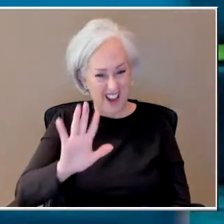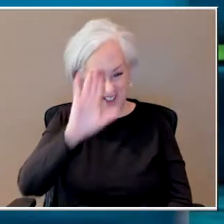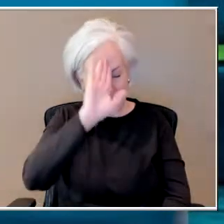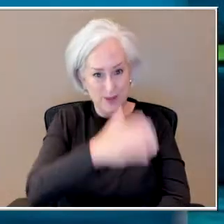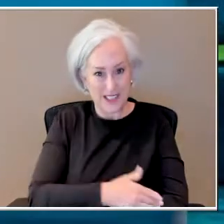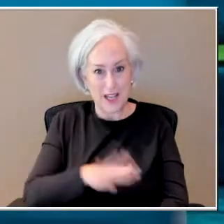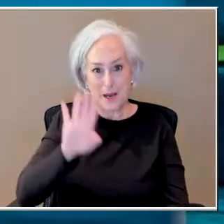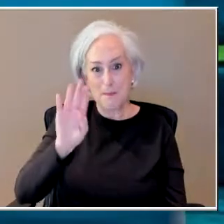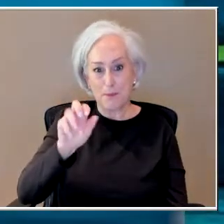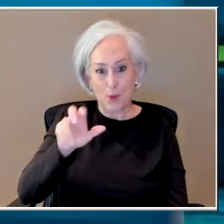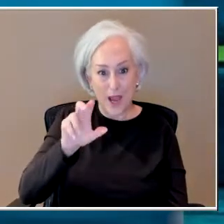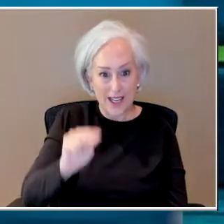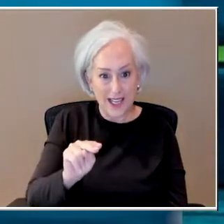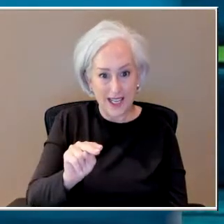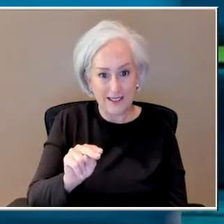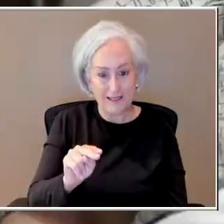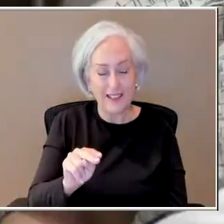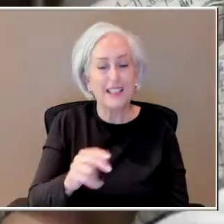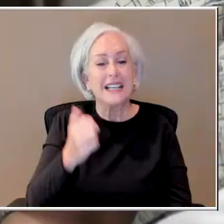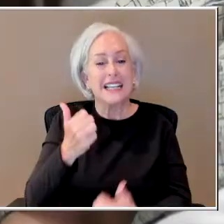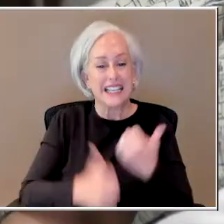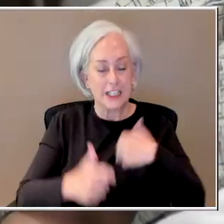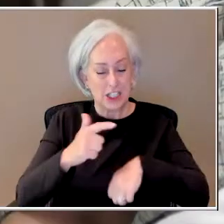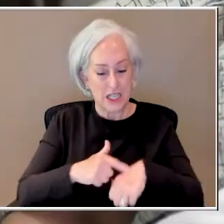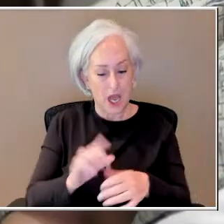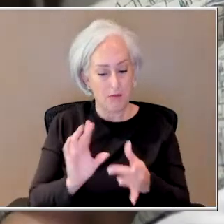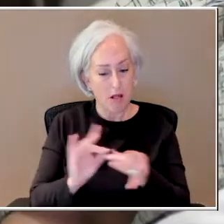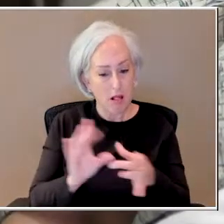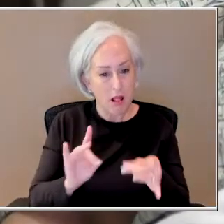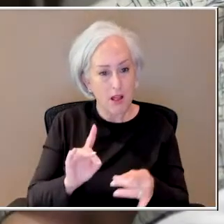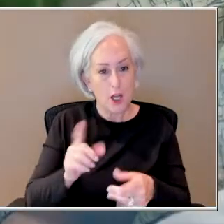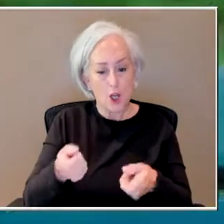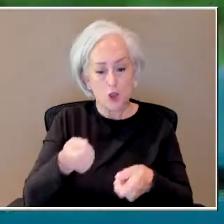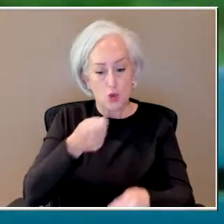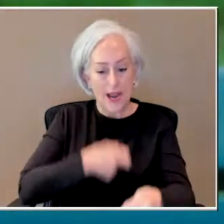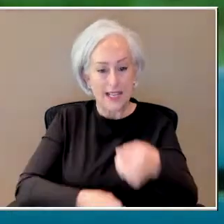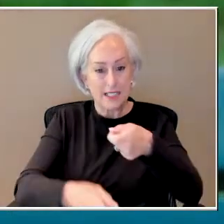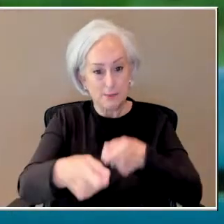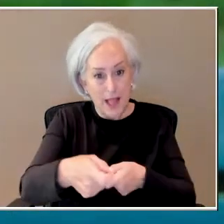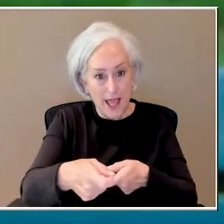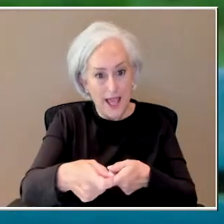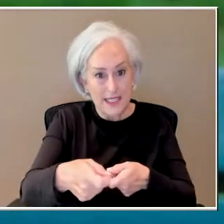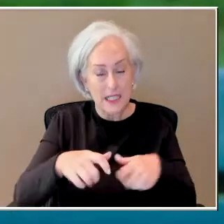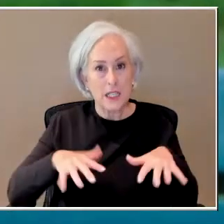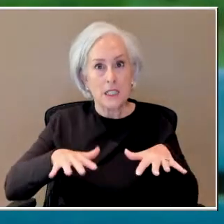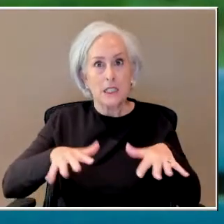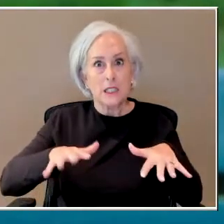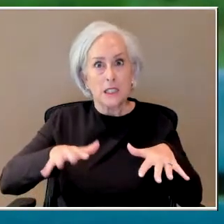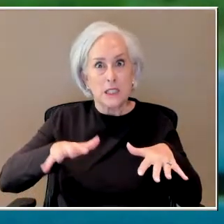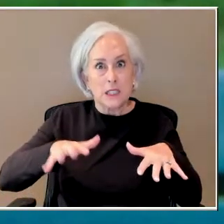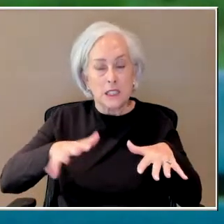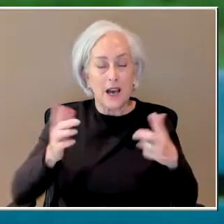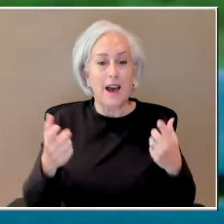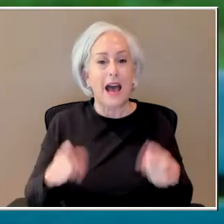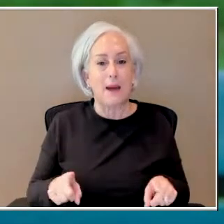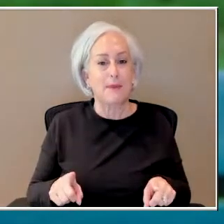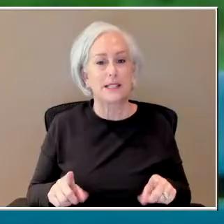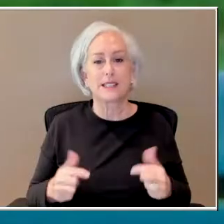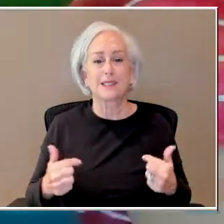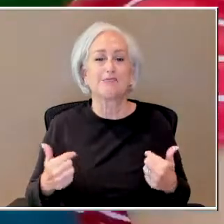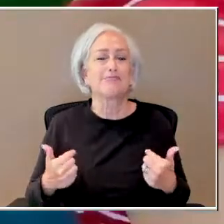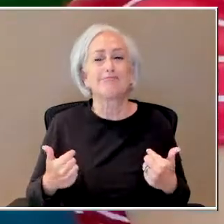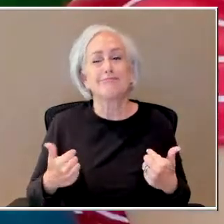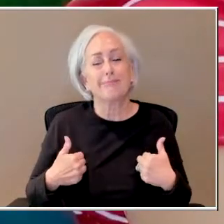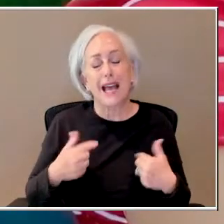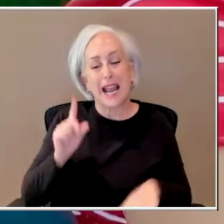you mention transplant, he just kind of gets very frantic. So that's my thing, is I can't be there to comfort him. I can't